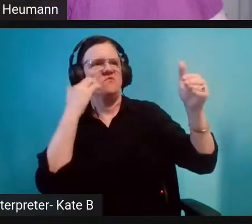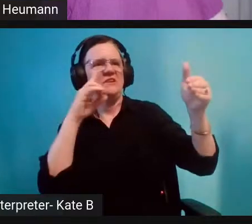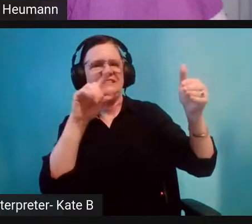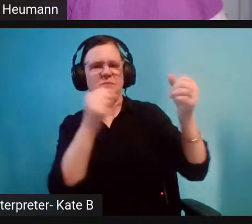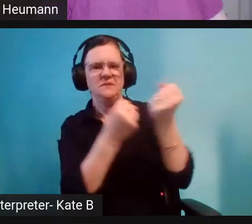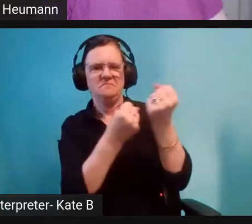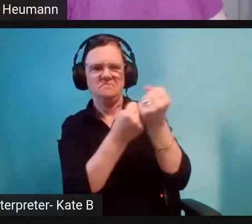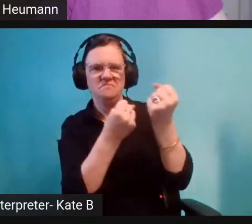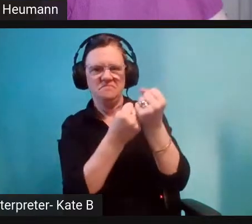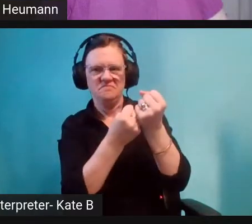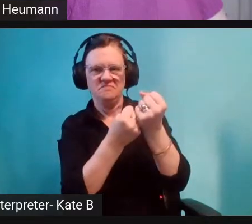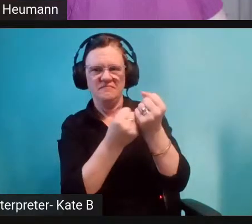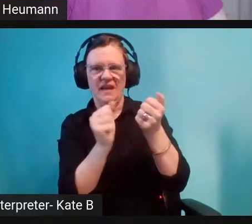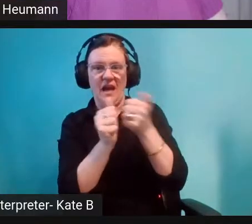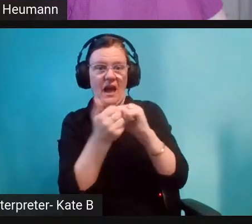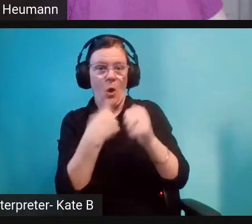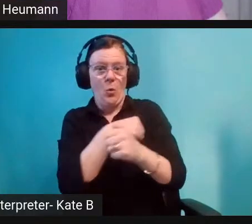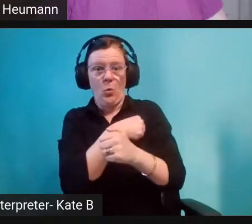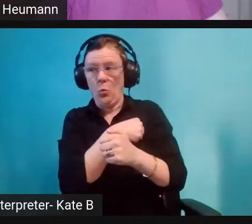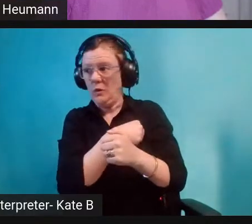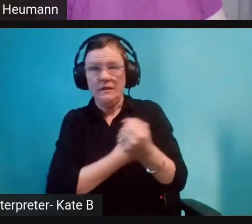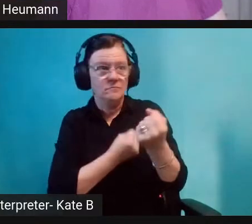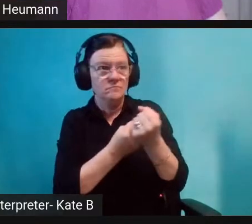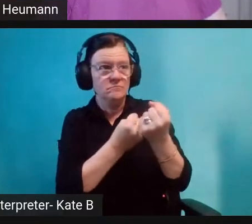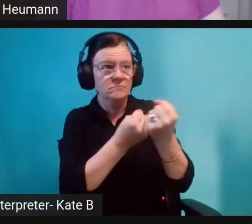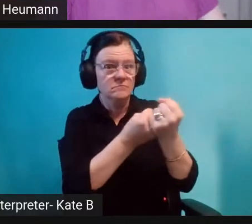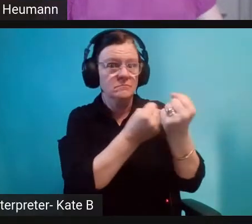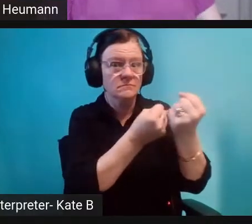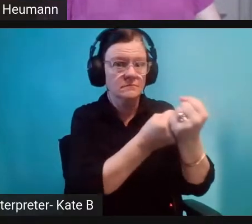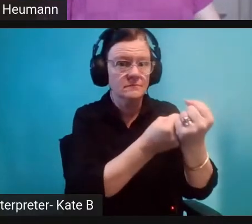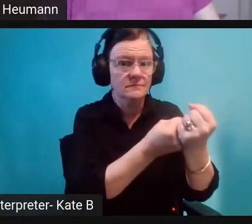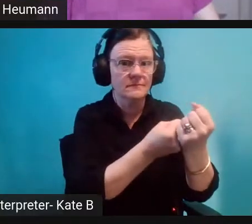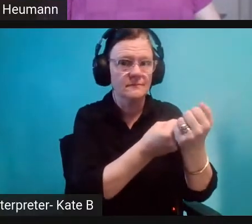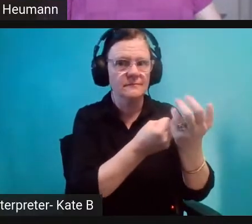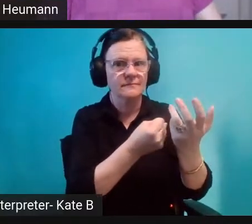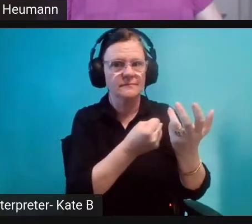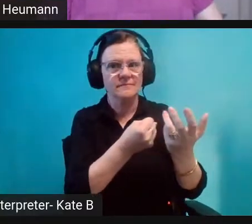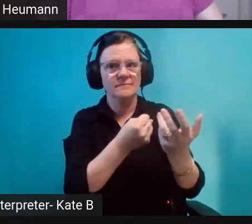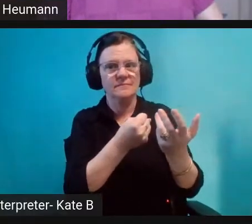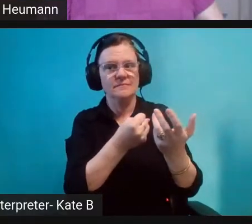advocate learners contribute to this movement? And I do think, as I said, some of that is